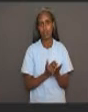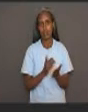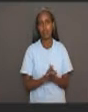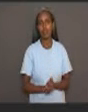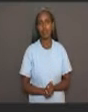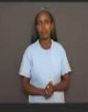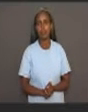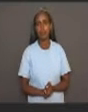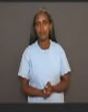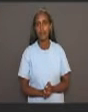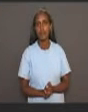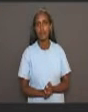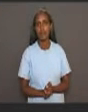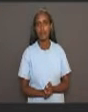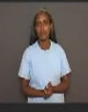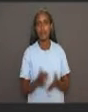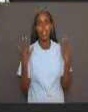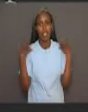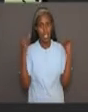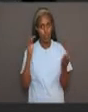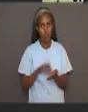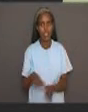Let's get back to our lesson.